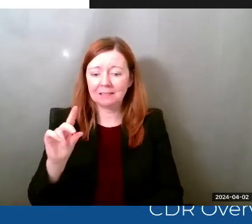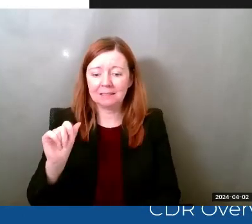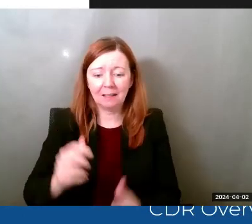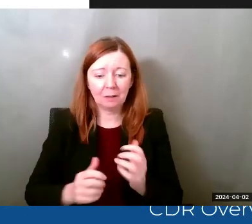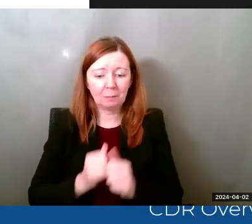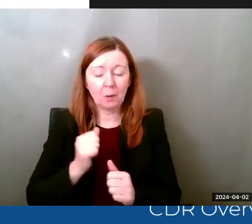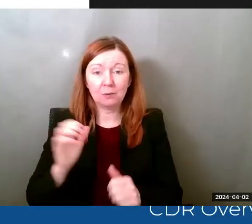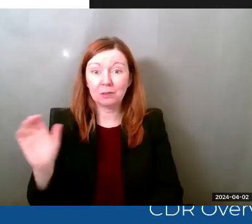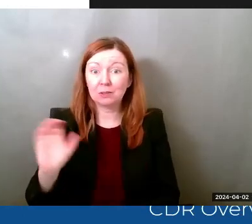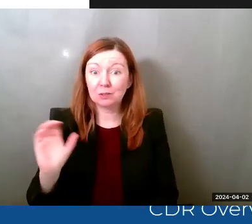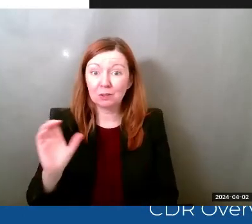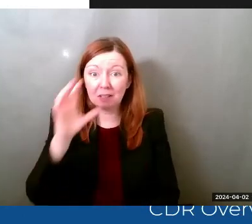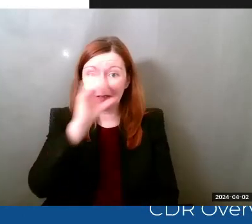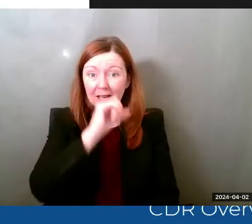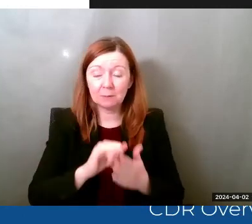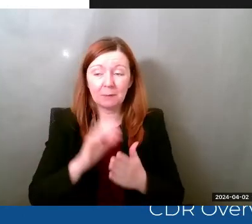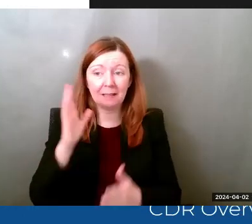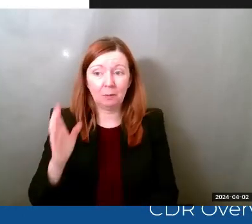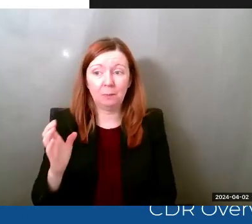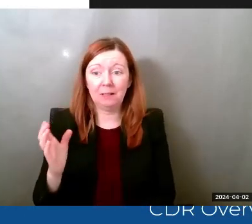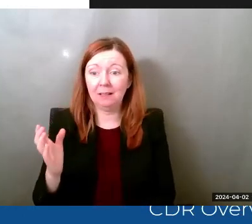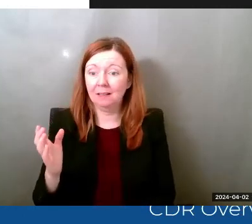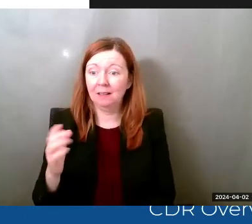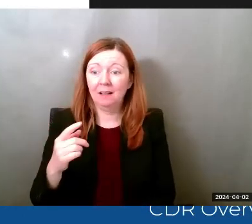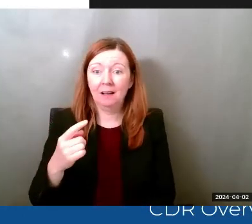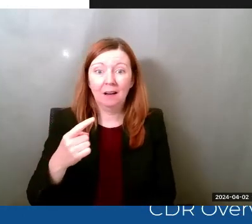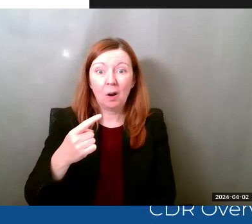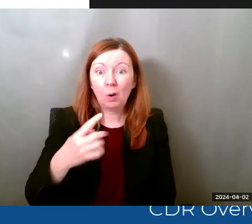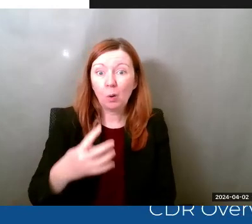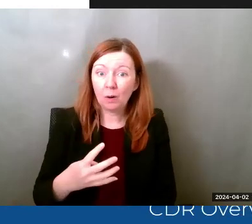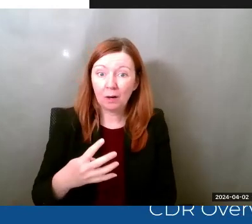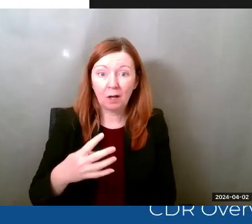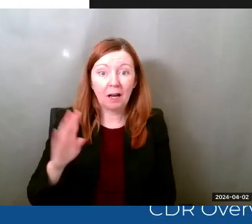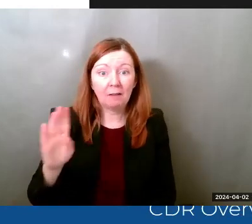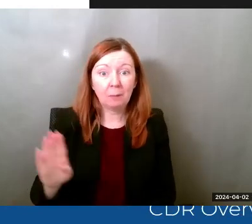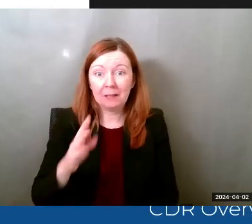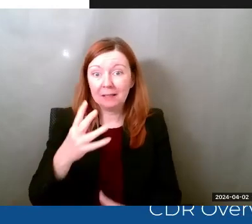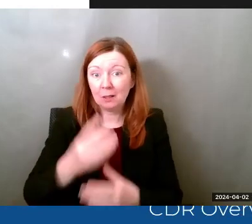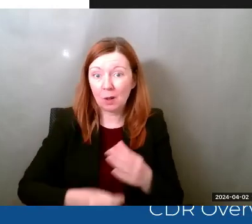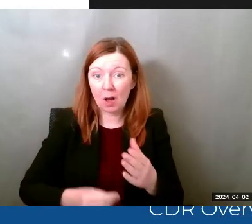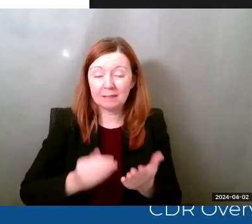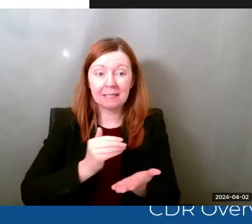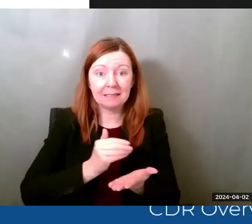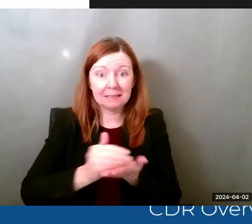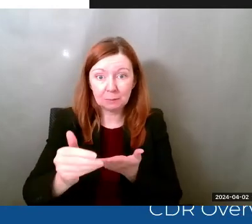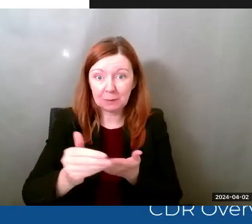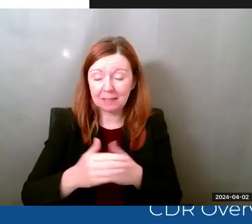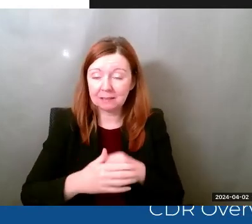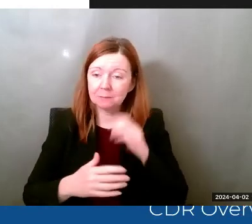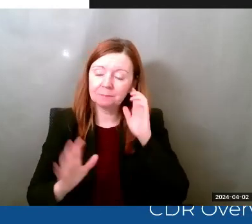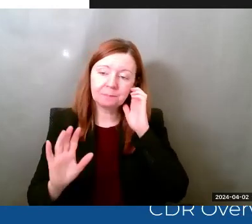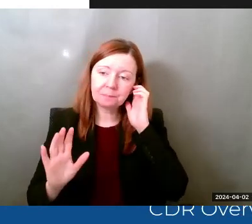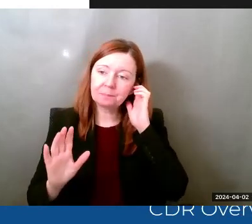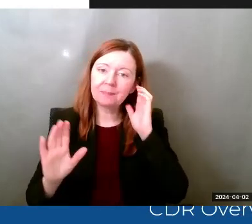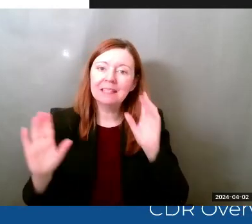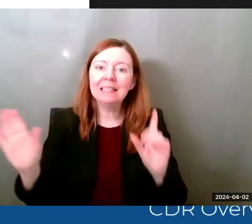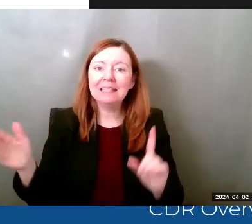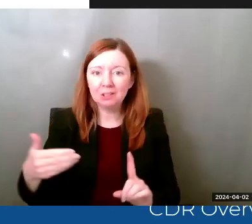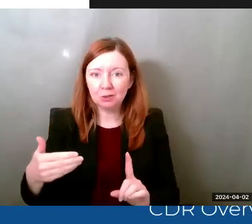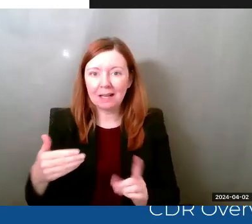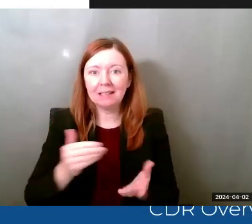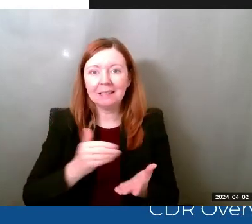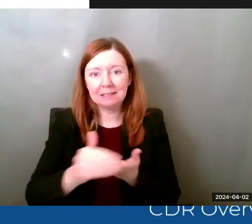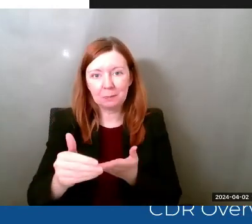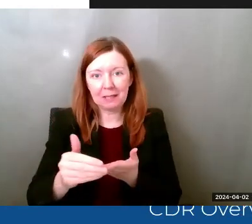most conservative estimate is that it's just going to be $250 million lost and displaced, or I should say indirectly